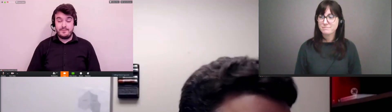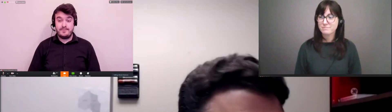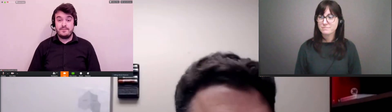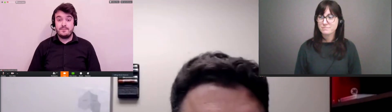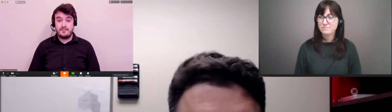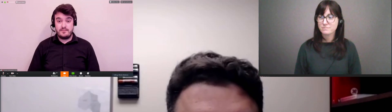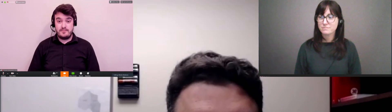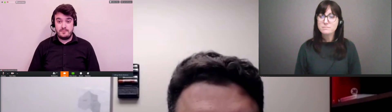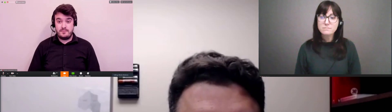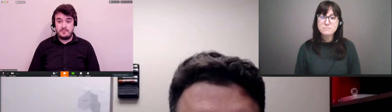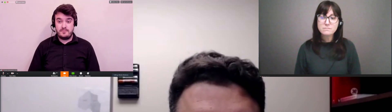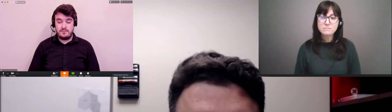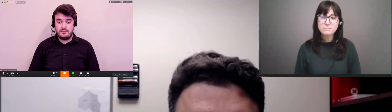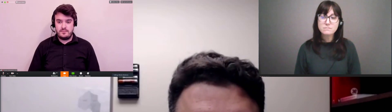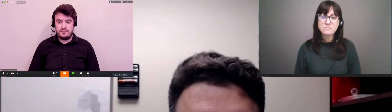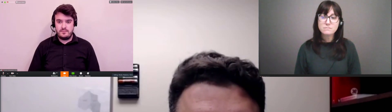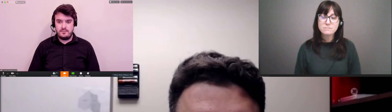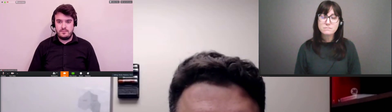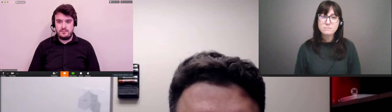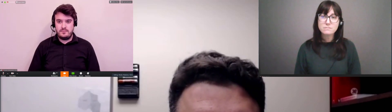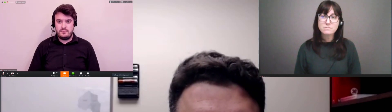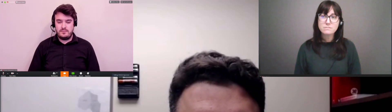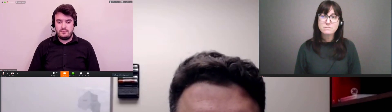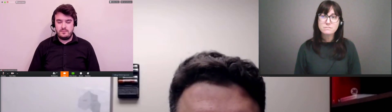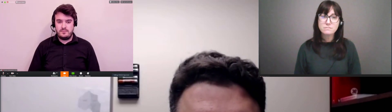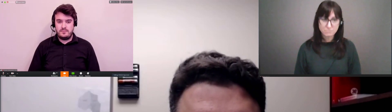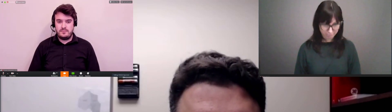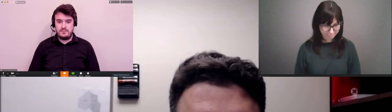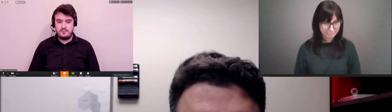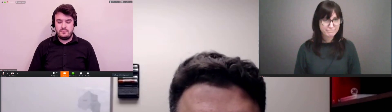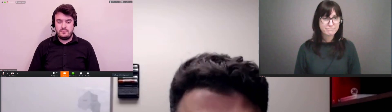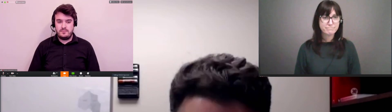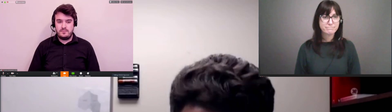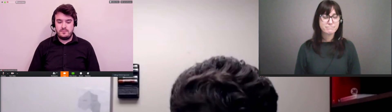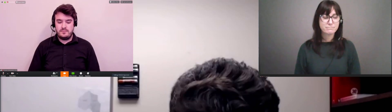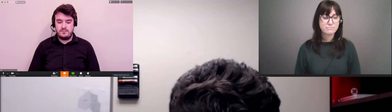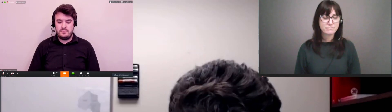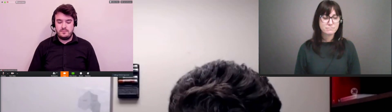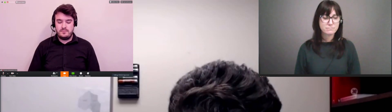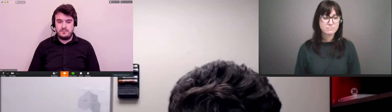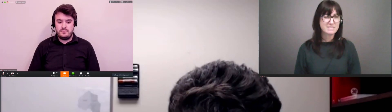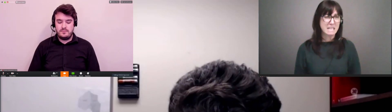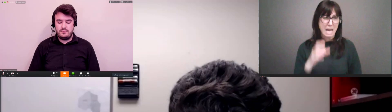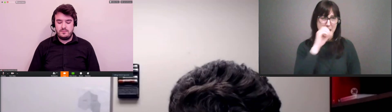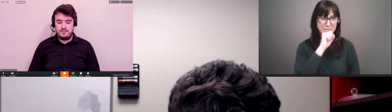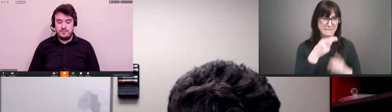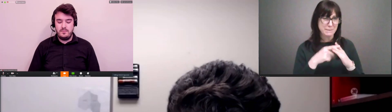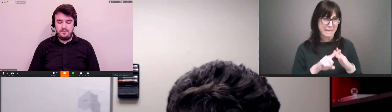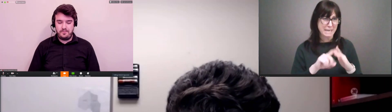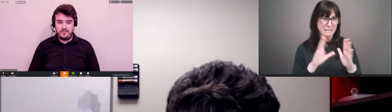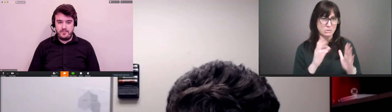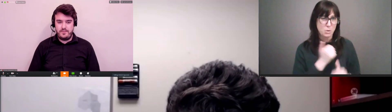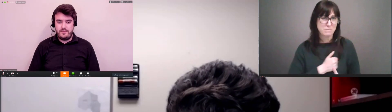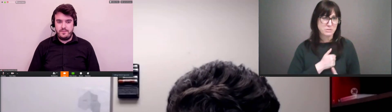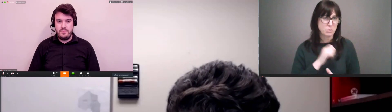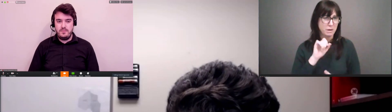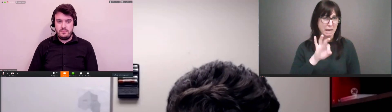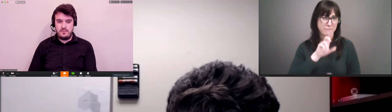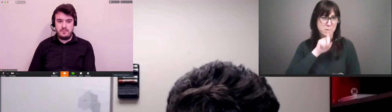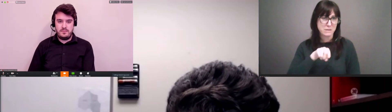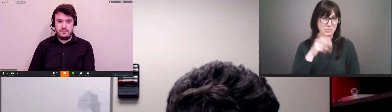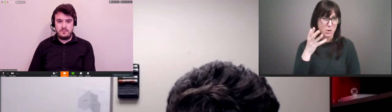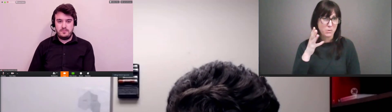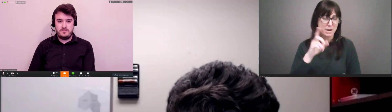So the floor is to your community voice. Yes. I missed the beginning, so I apologize if you've already answered this question,